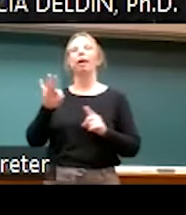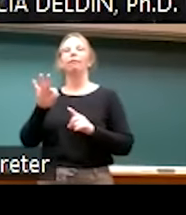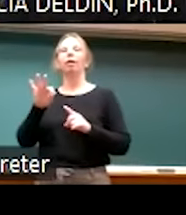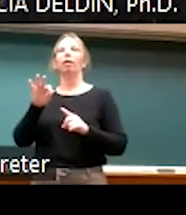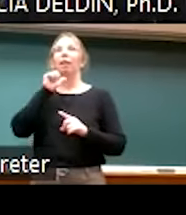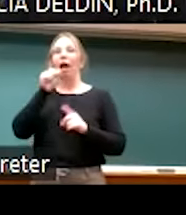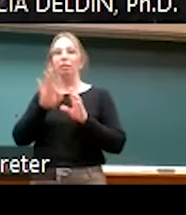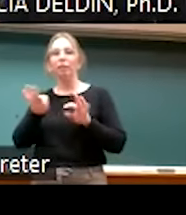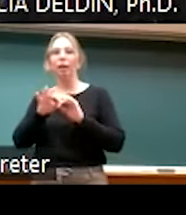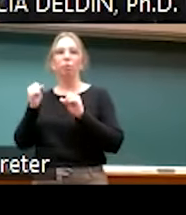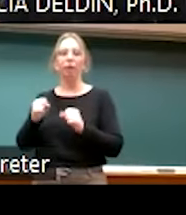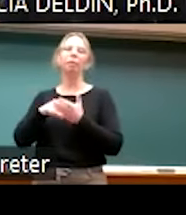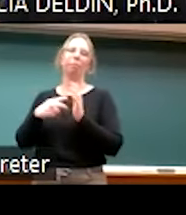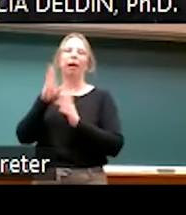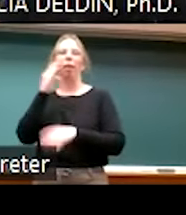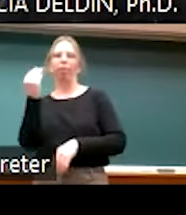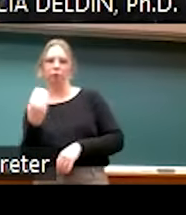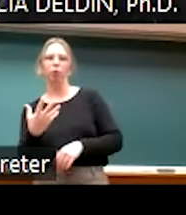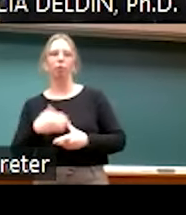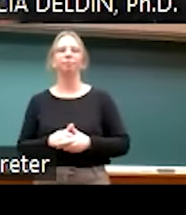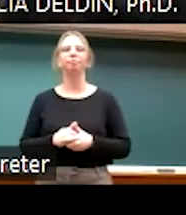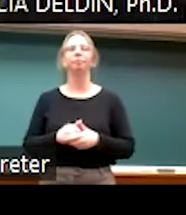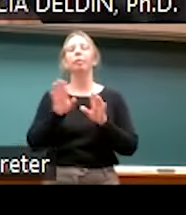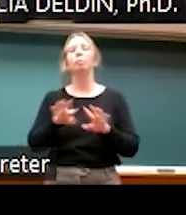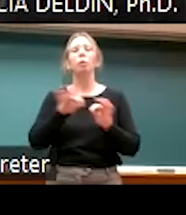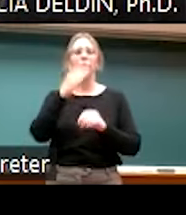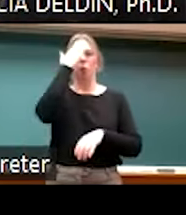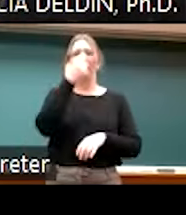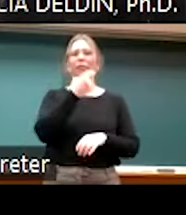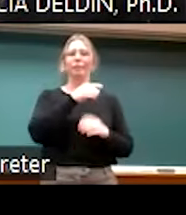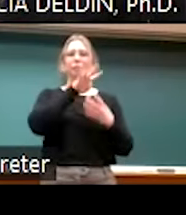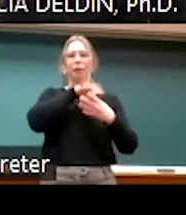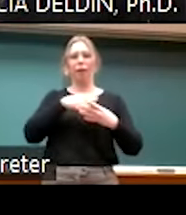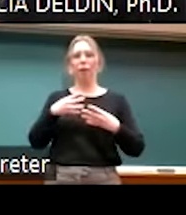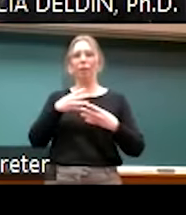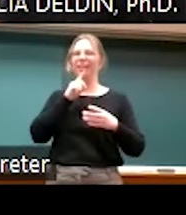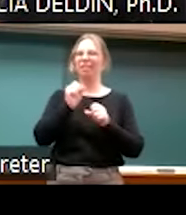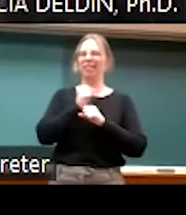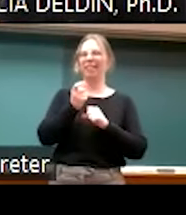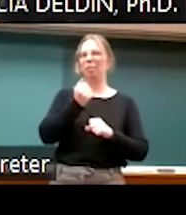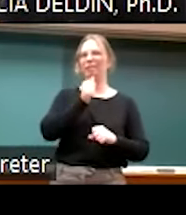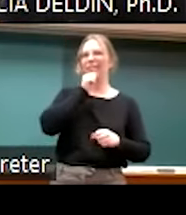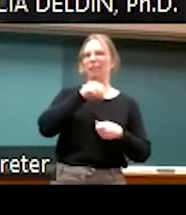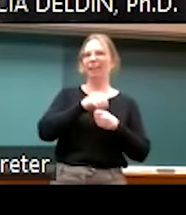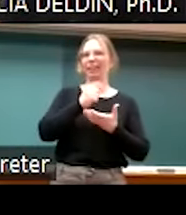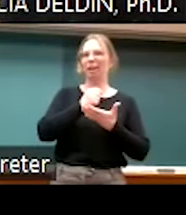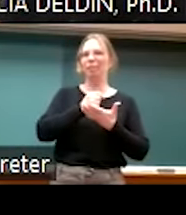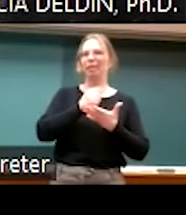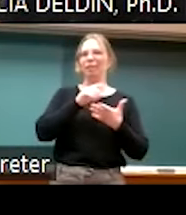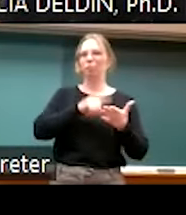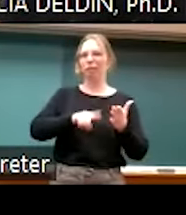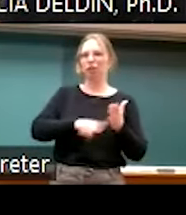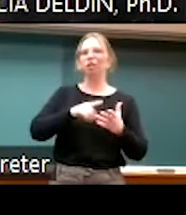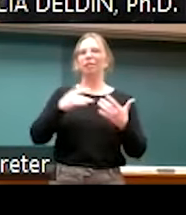And the most important thing for this model, and it's actually this sort of dirty little secret in therapy research, is that if you do manualized care, there's about